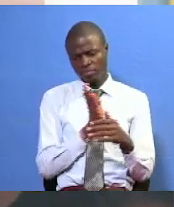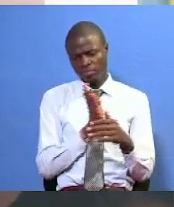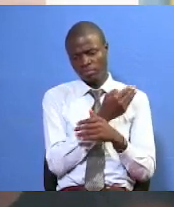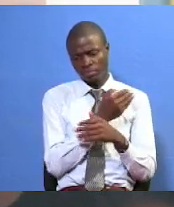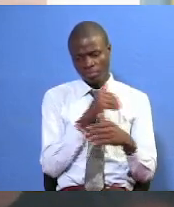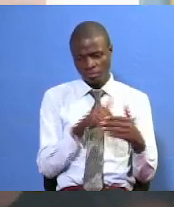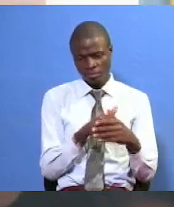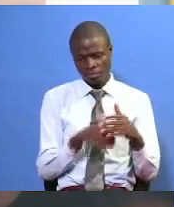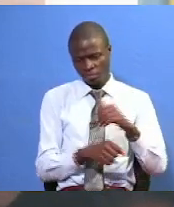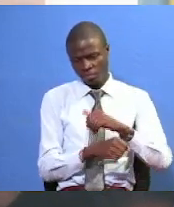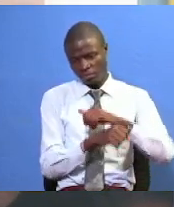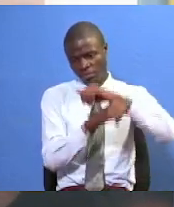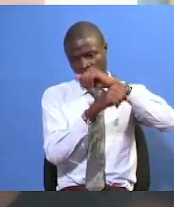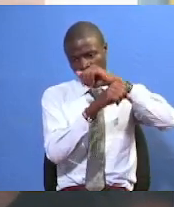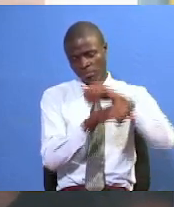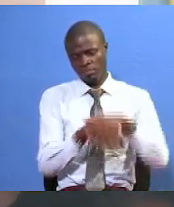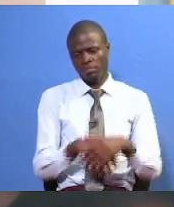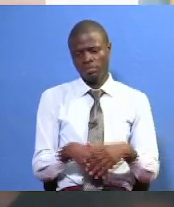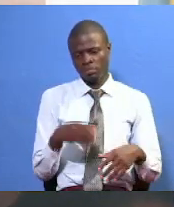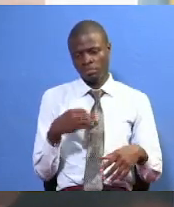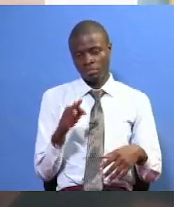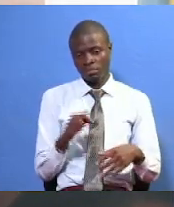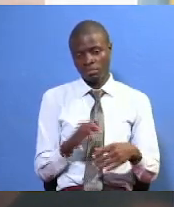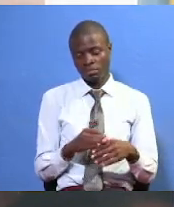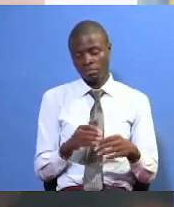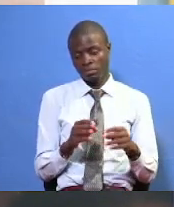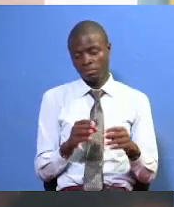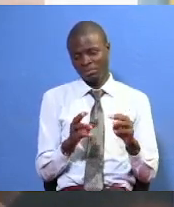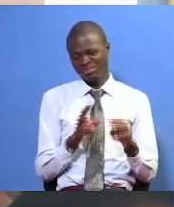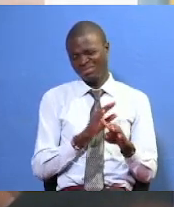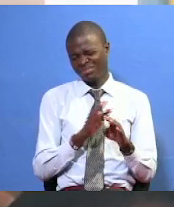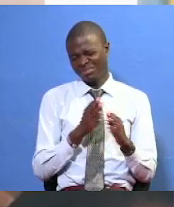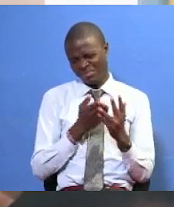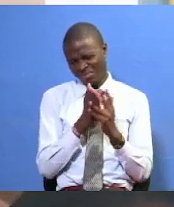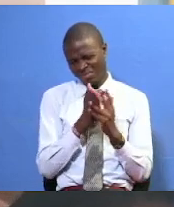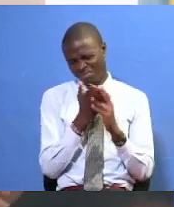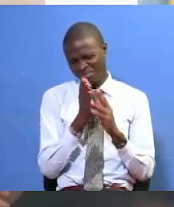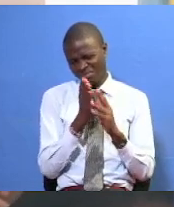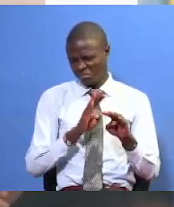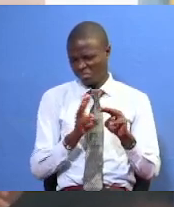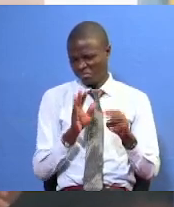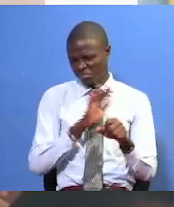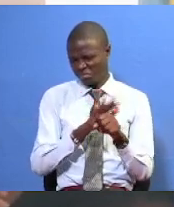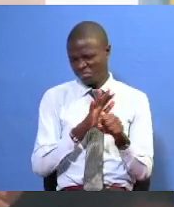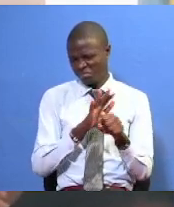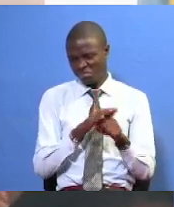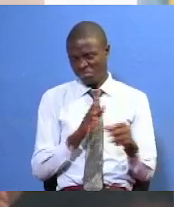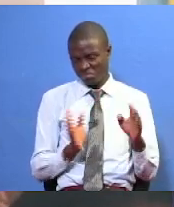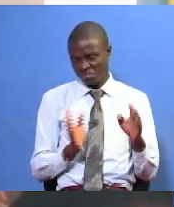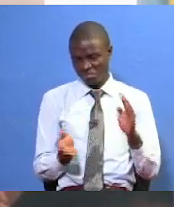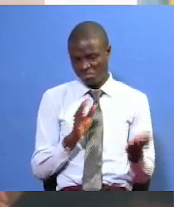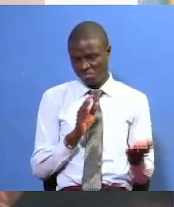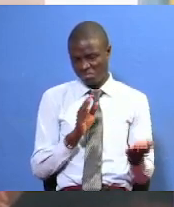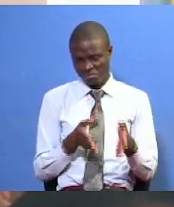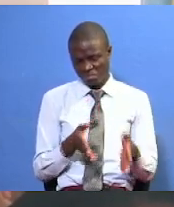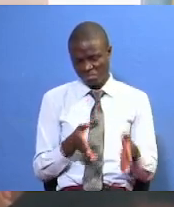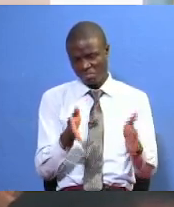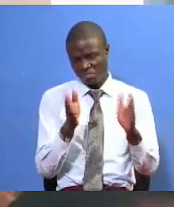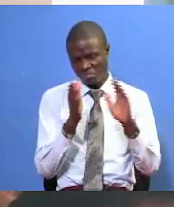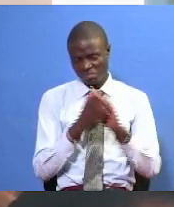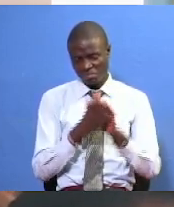in supporting the university in the delivery of its core mandate through various initiatives. There is, however, need